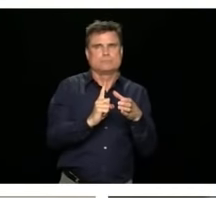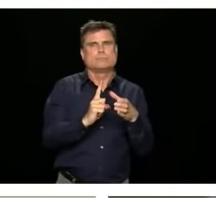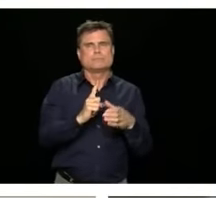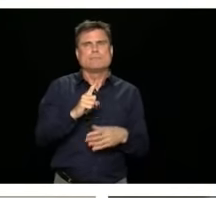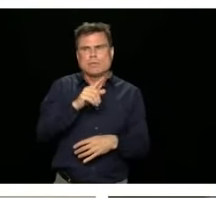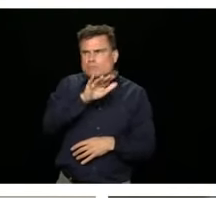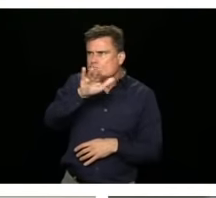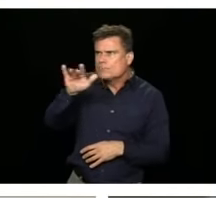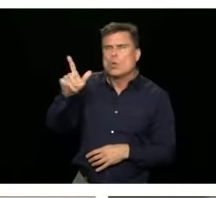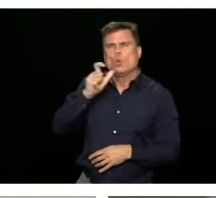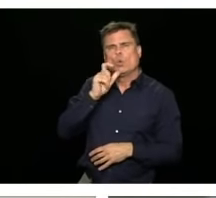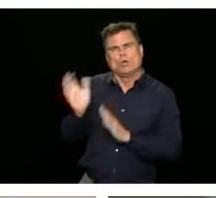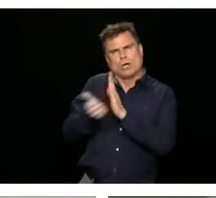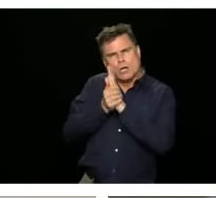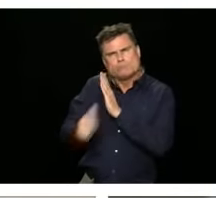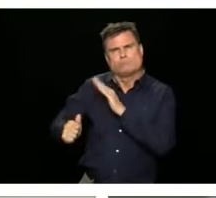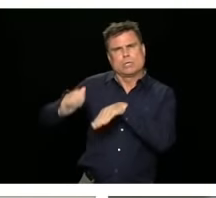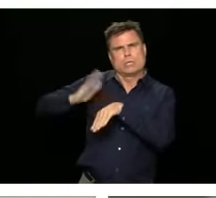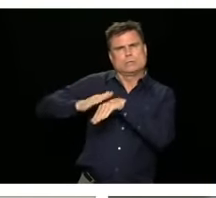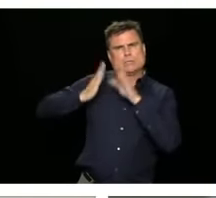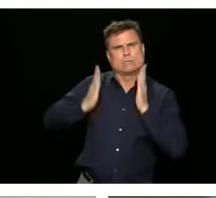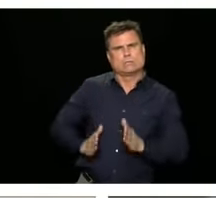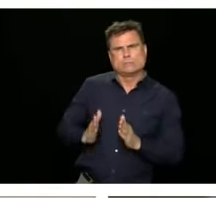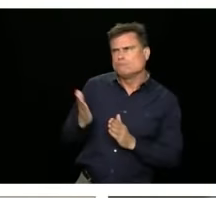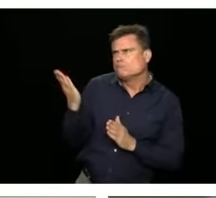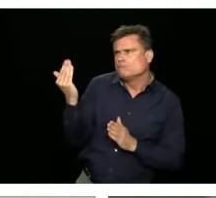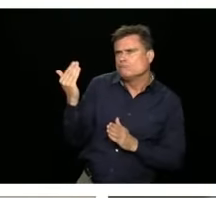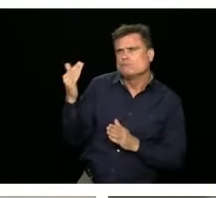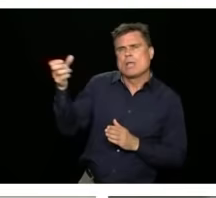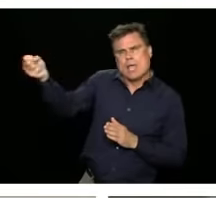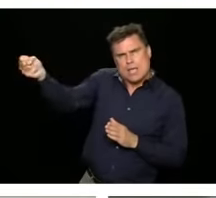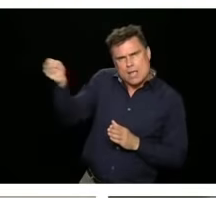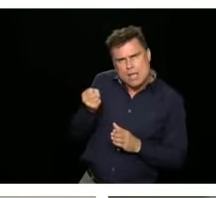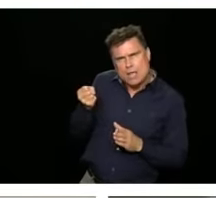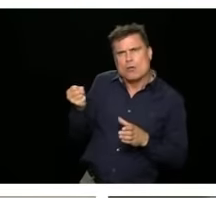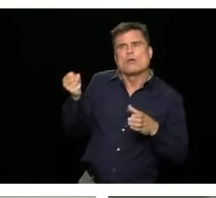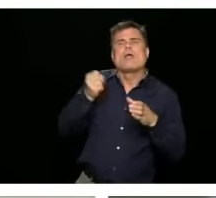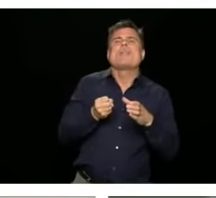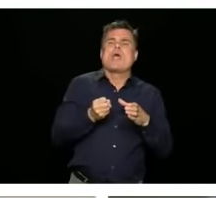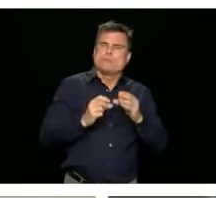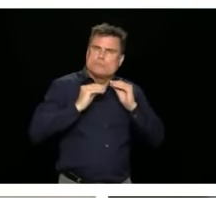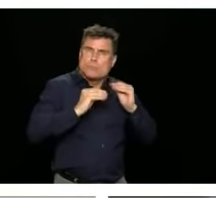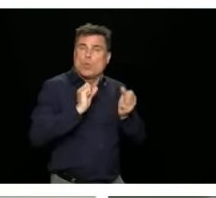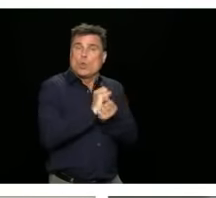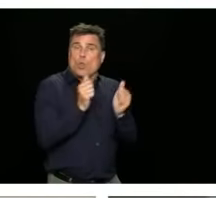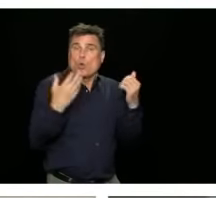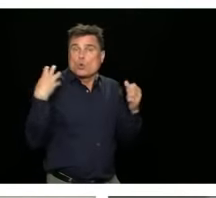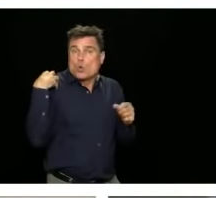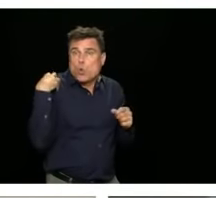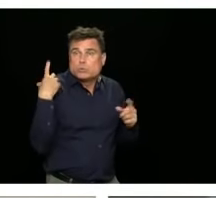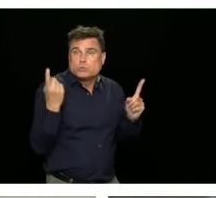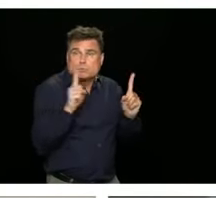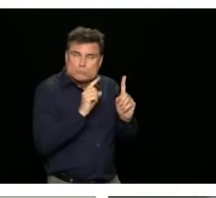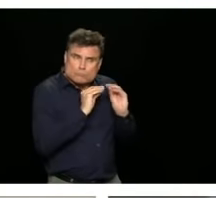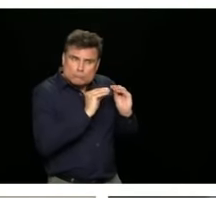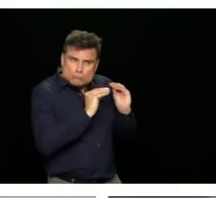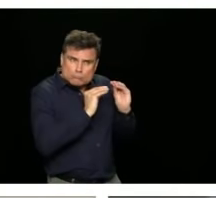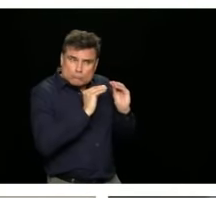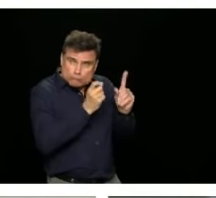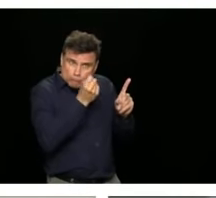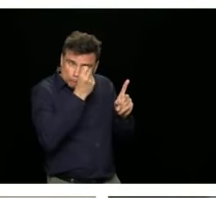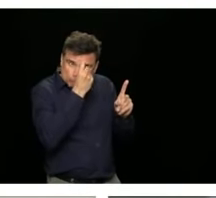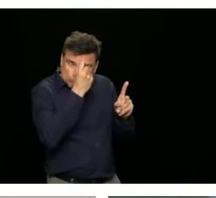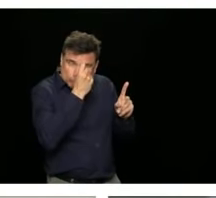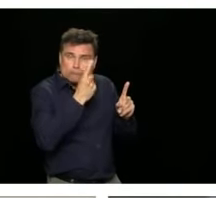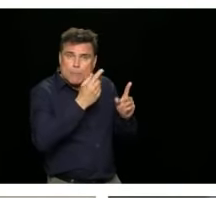help build the guidelines and frameworks for your organization. And this is for arts groups, this is for whether you're a